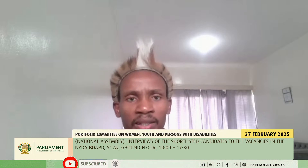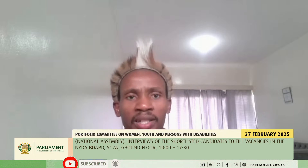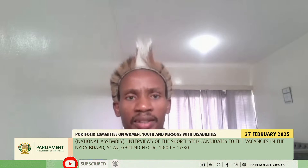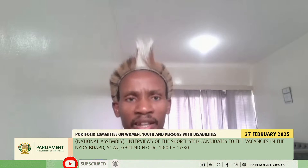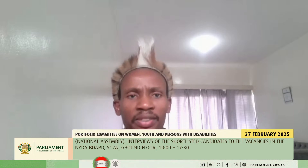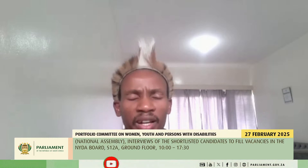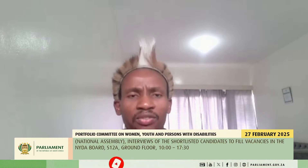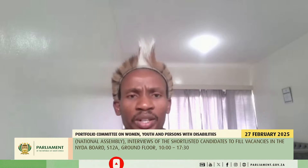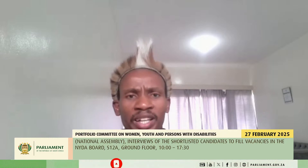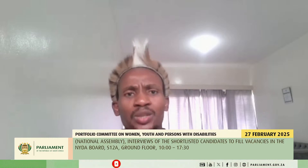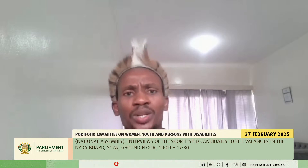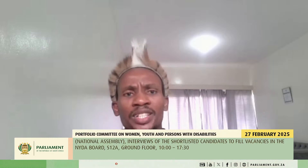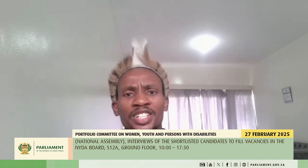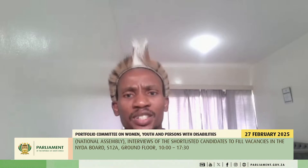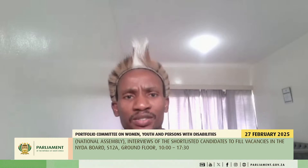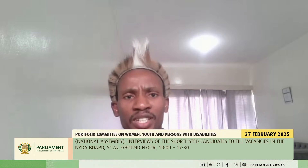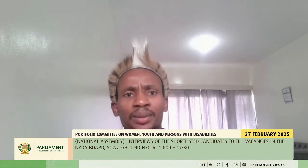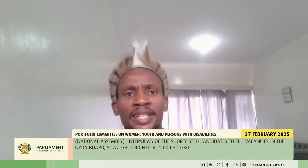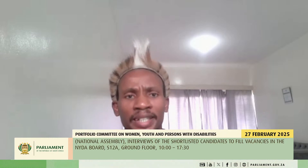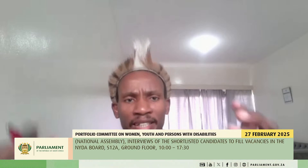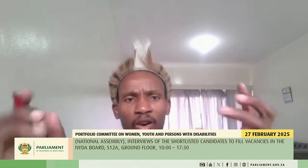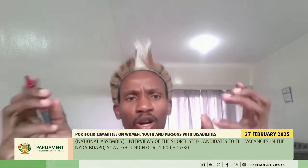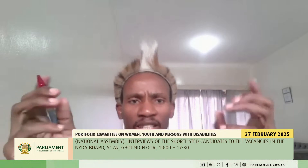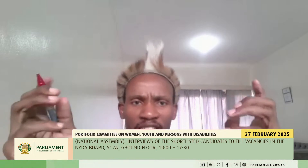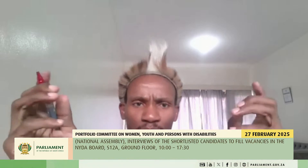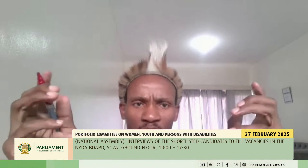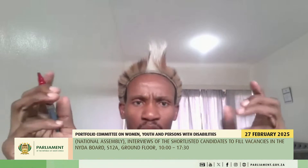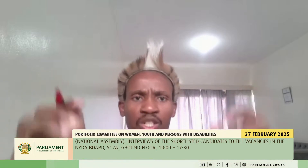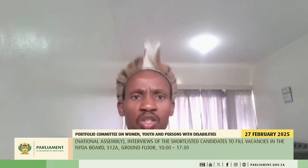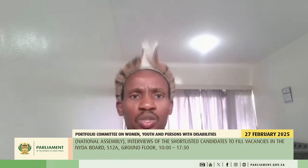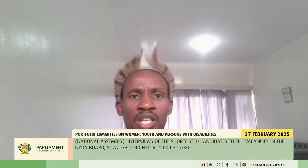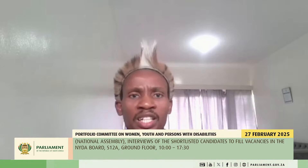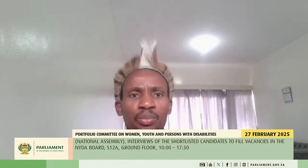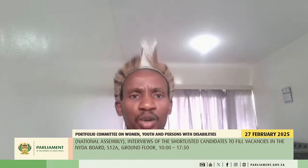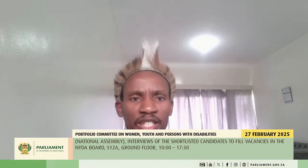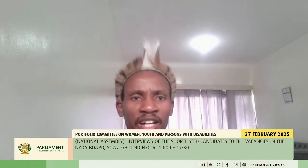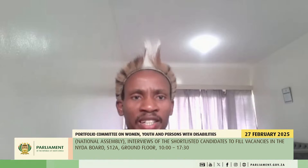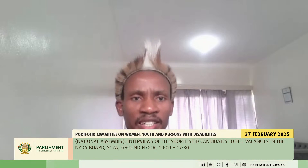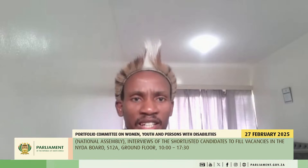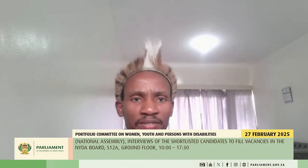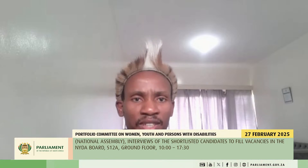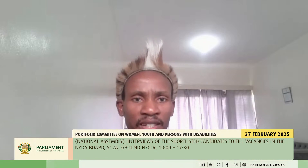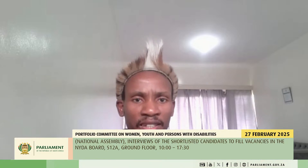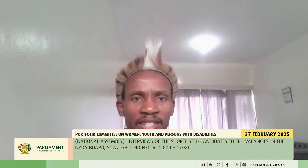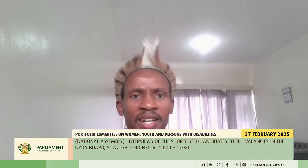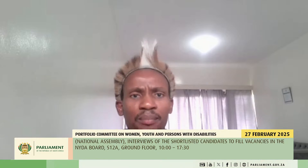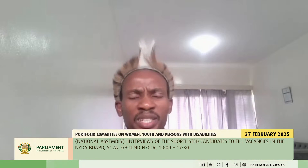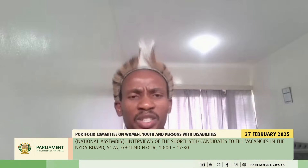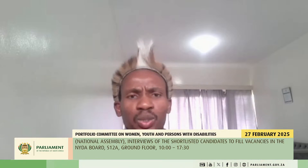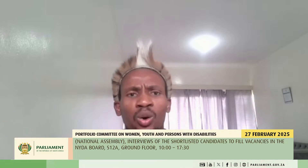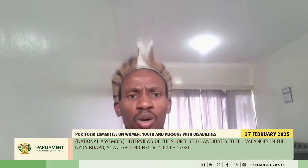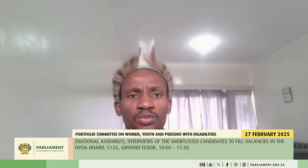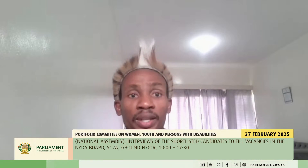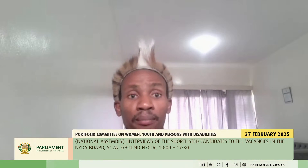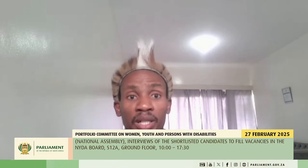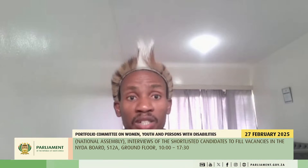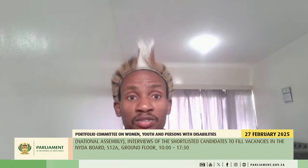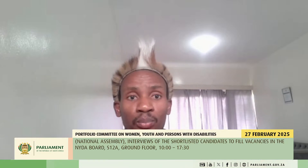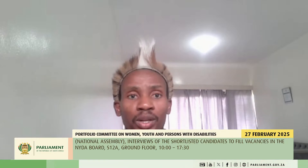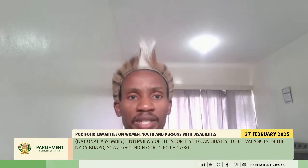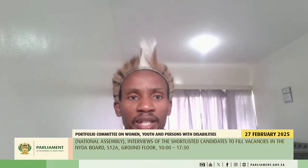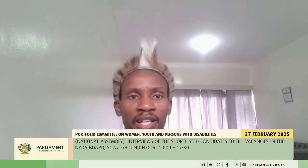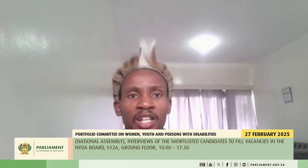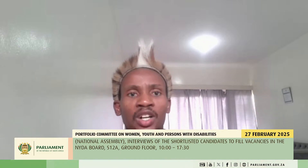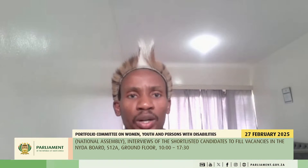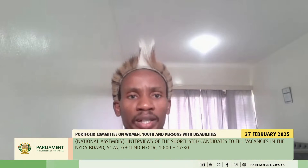and 3. Then therefore that will shift the terminology to say it political interference, but it will call for the measure